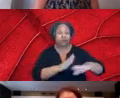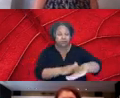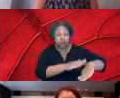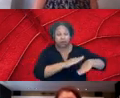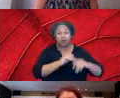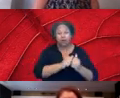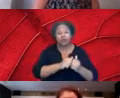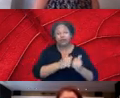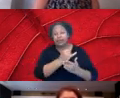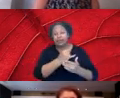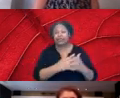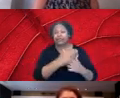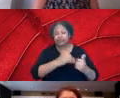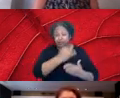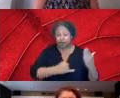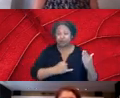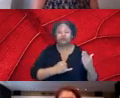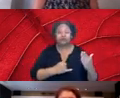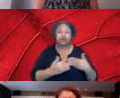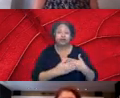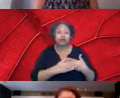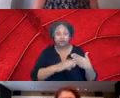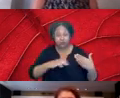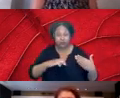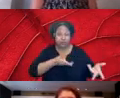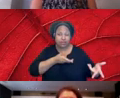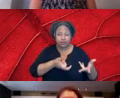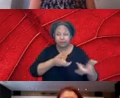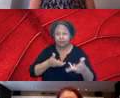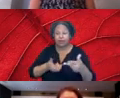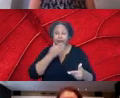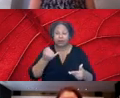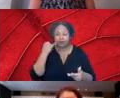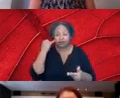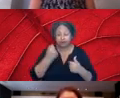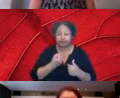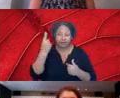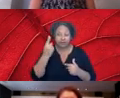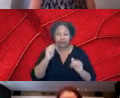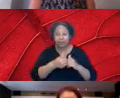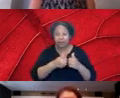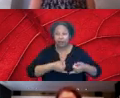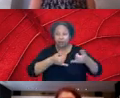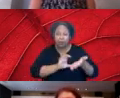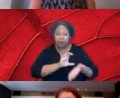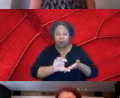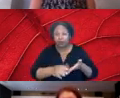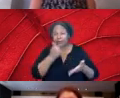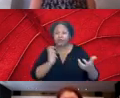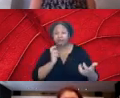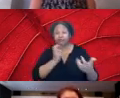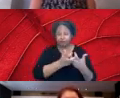Arts Advisory Committee to better understand how this award could best serve the creative